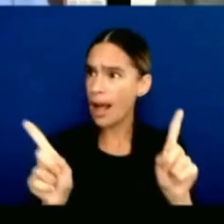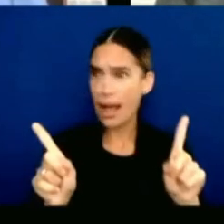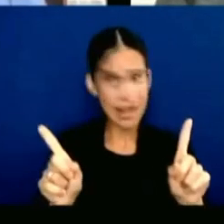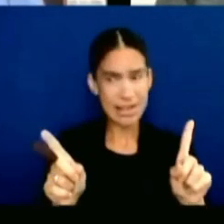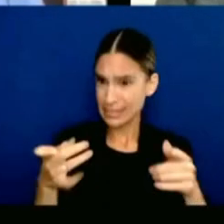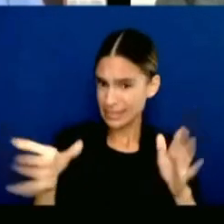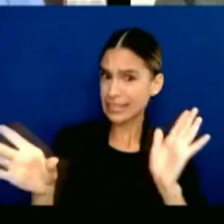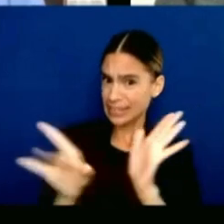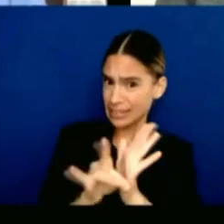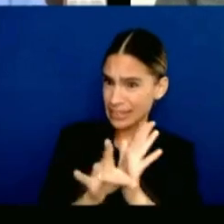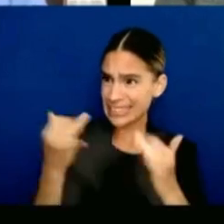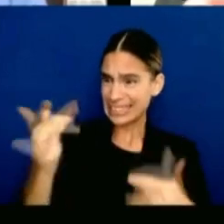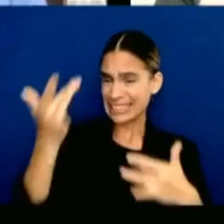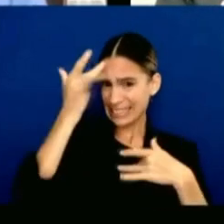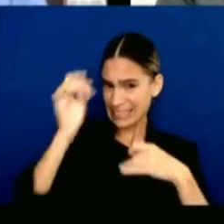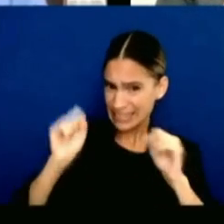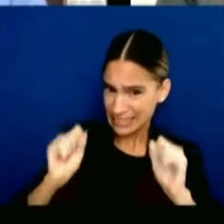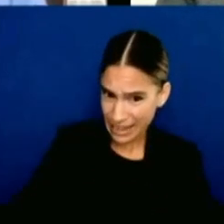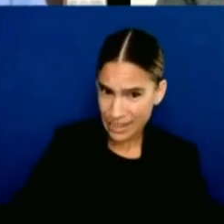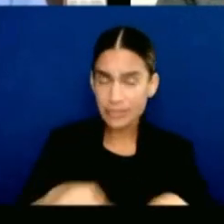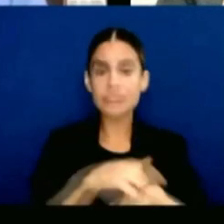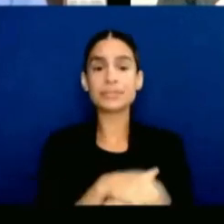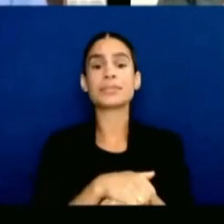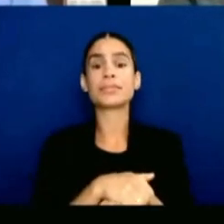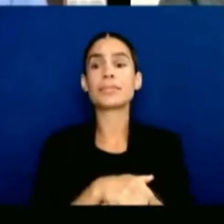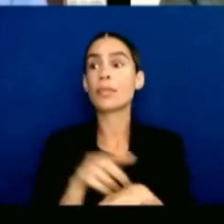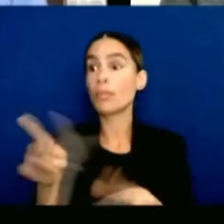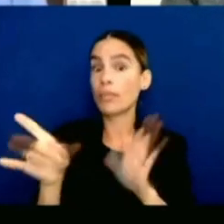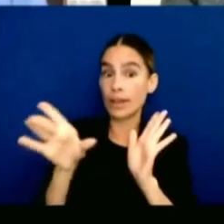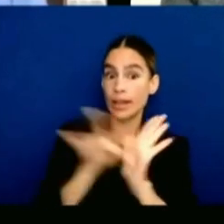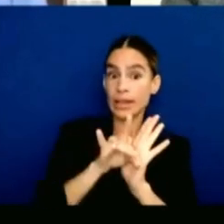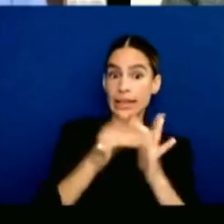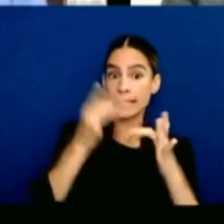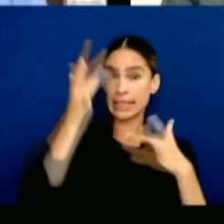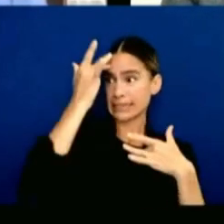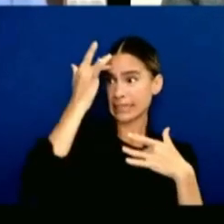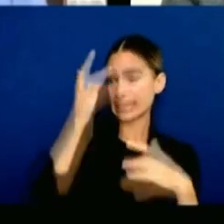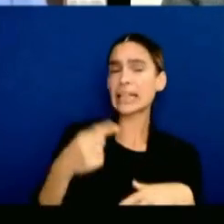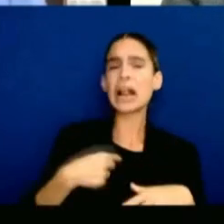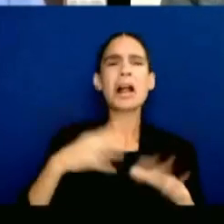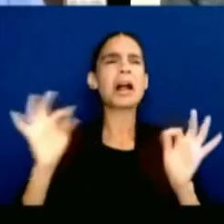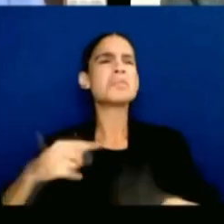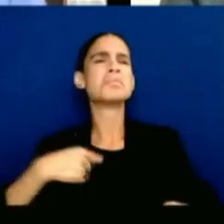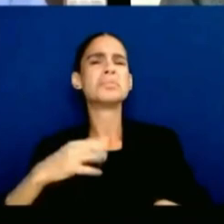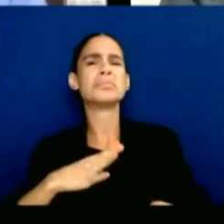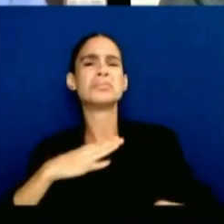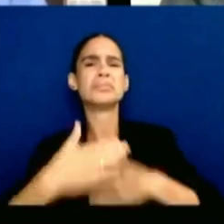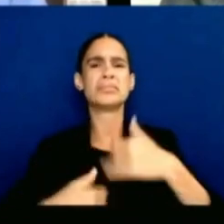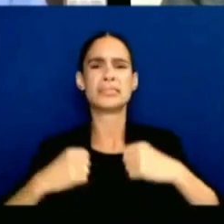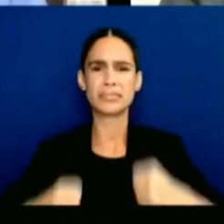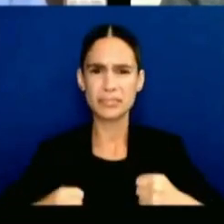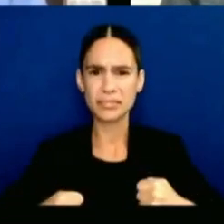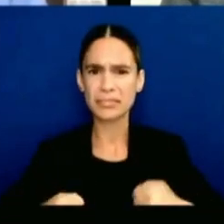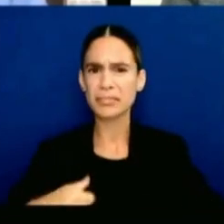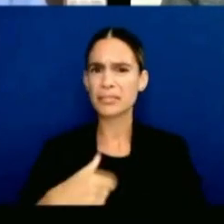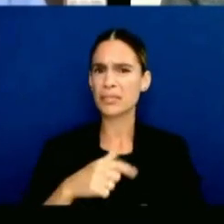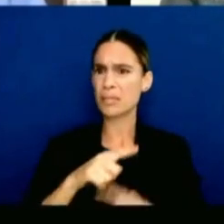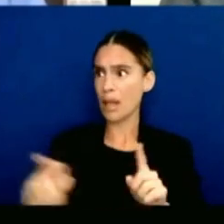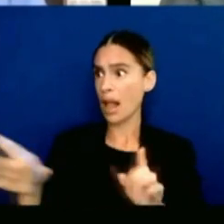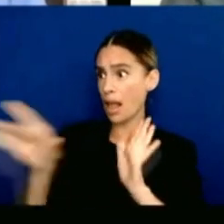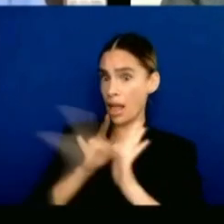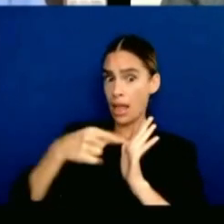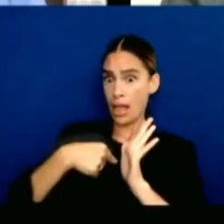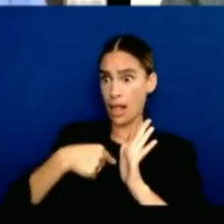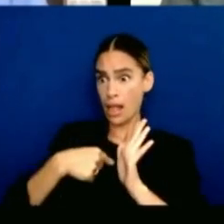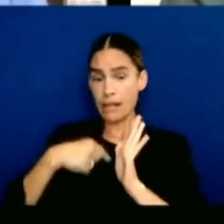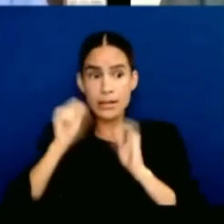they get infected, and they have no symptoms at all, that they are in a vacuum. They're not, because by getting infected, they